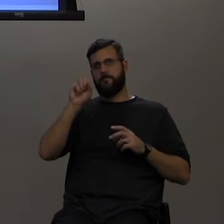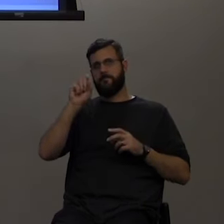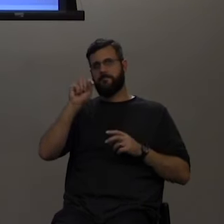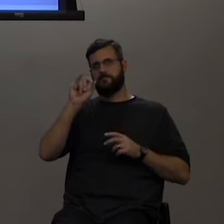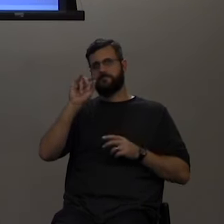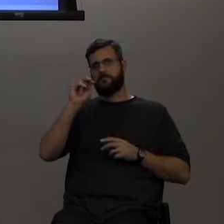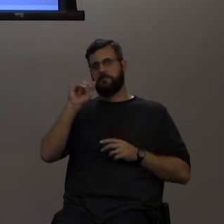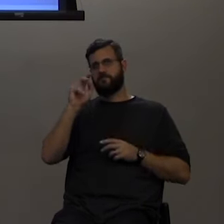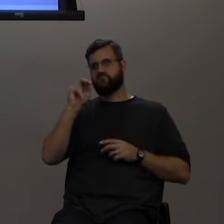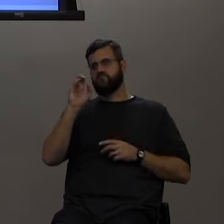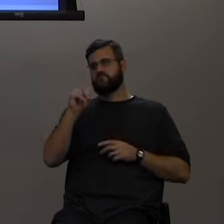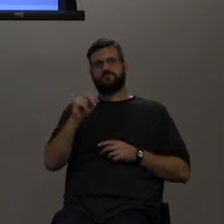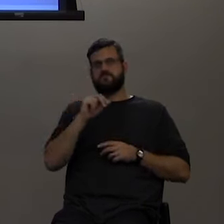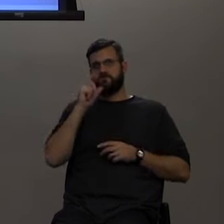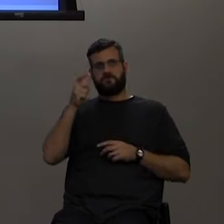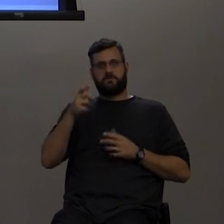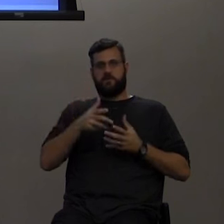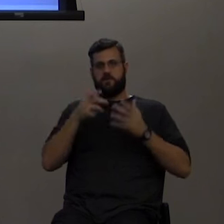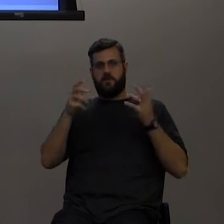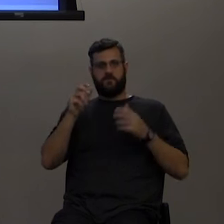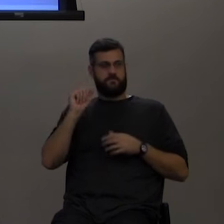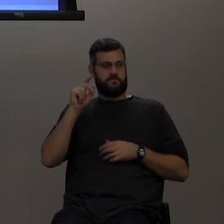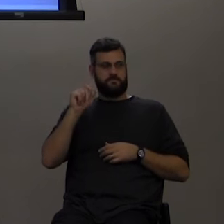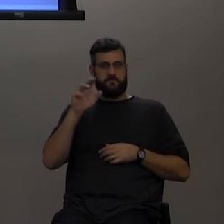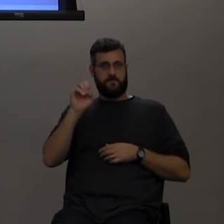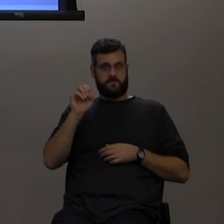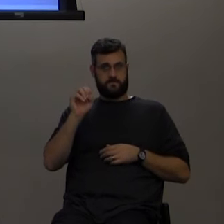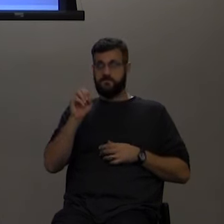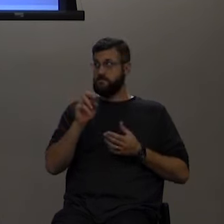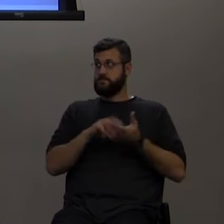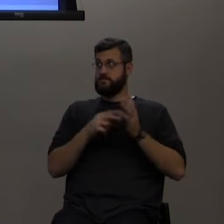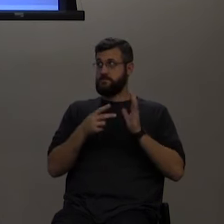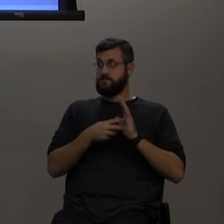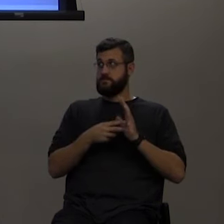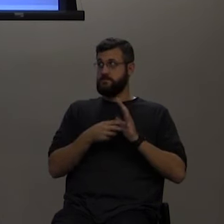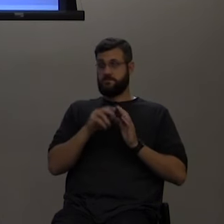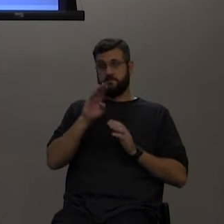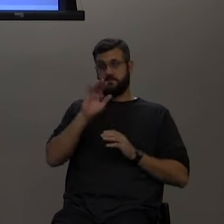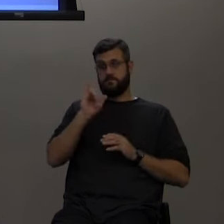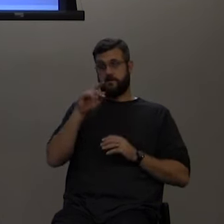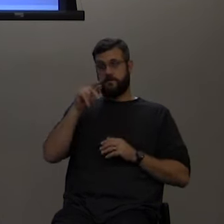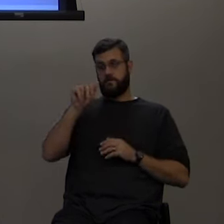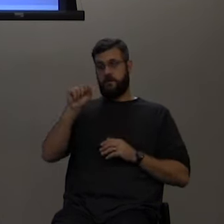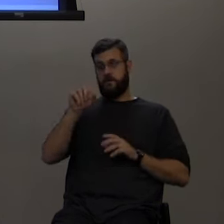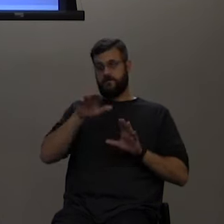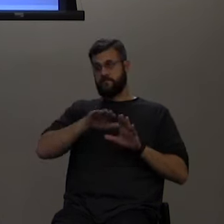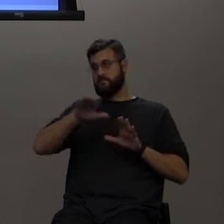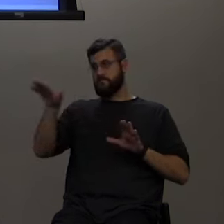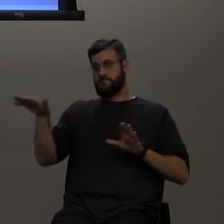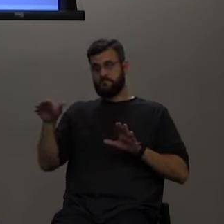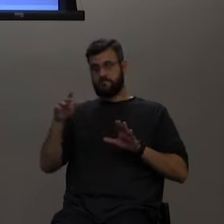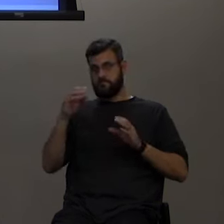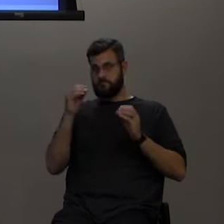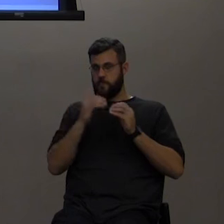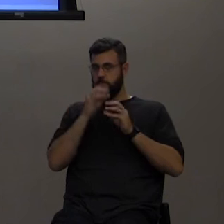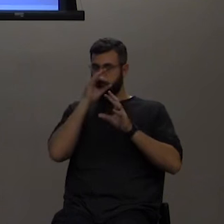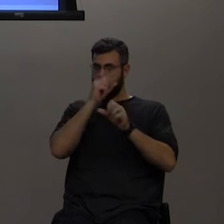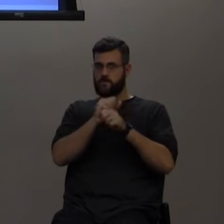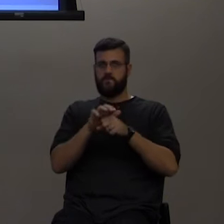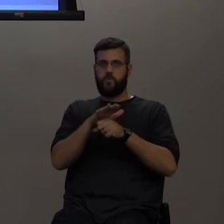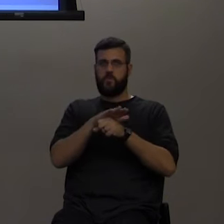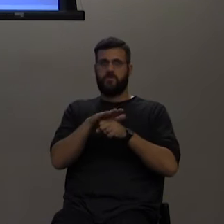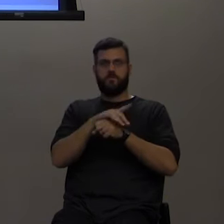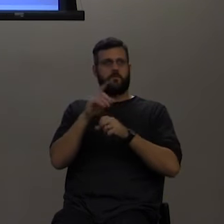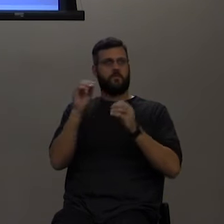that doesn't need a ton of space. Pretty much that stretch along the bypass is the most attractive location for the